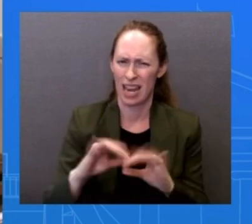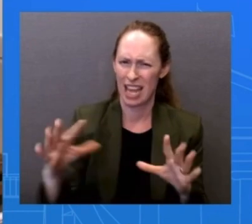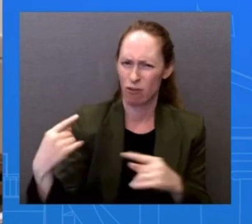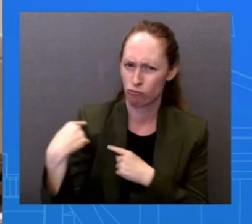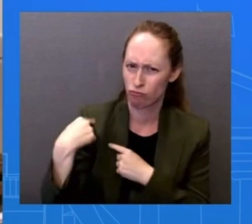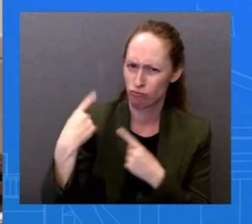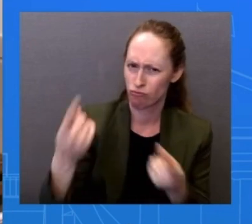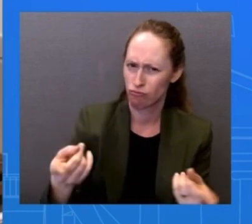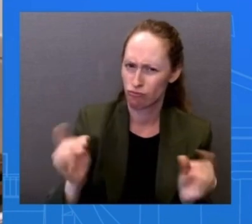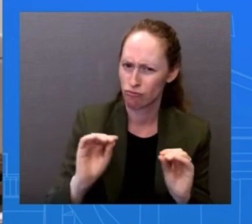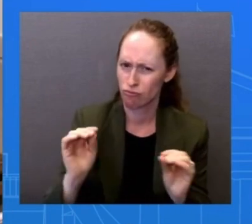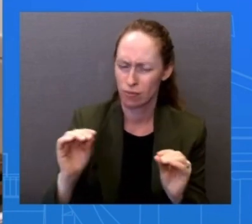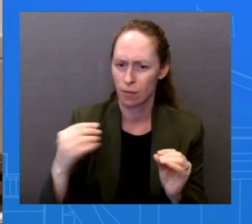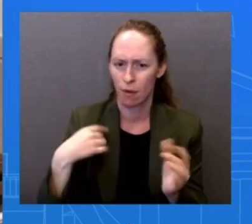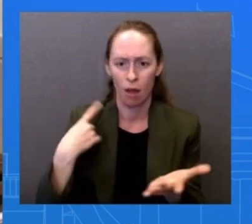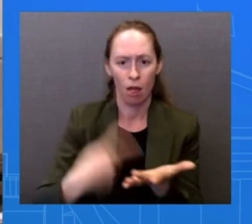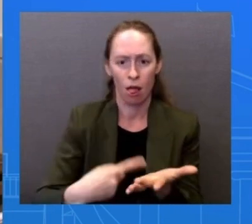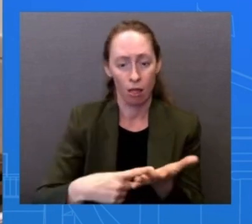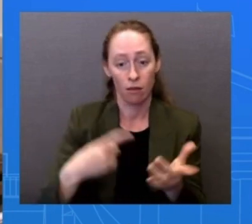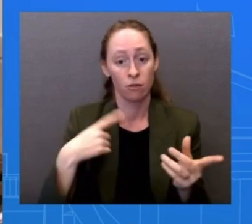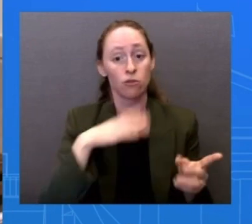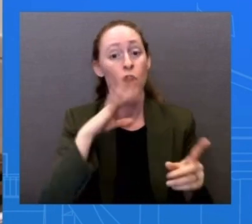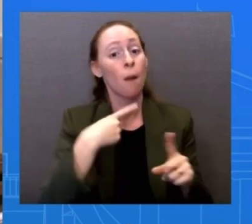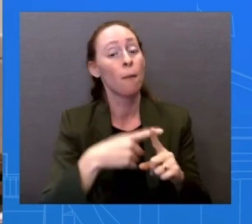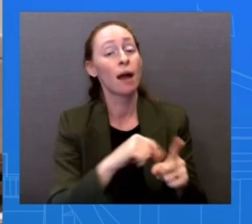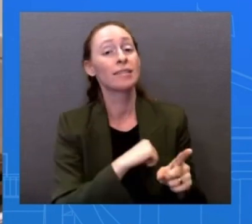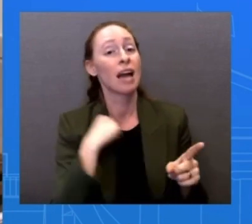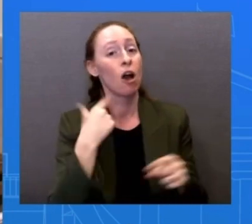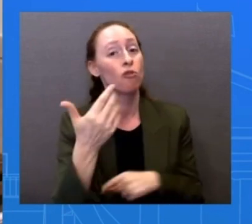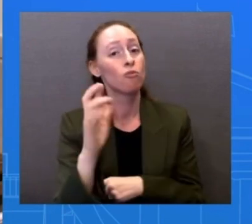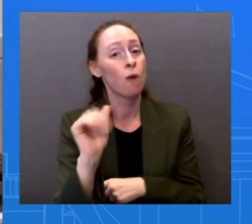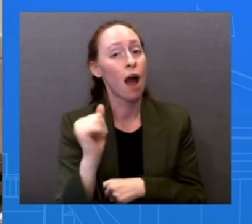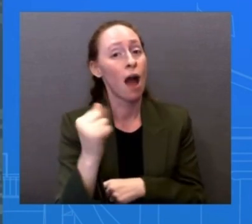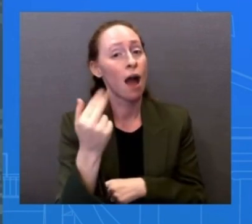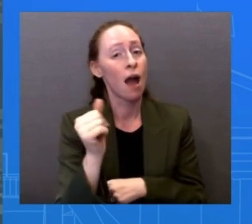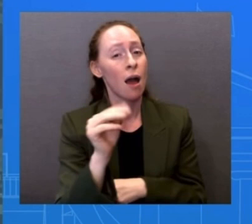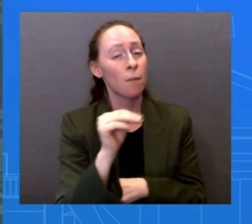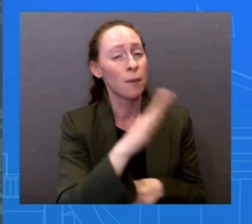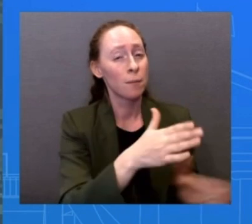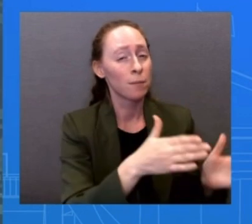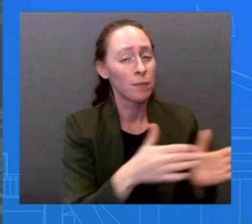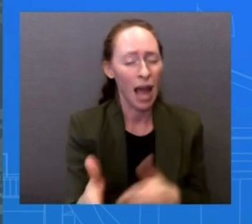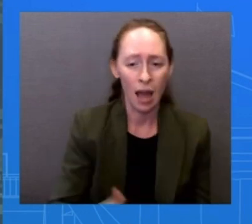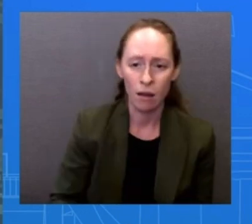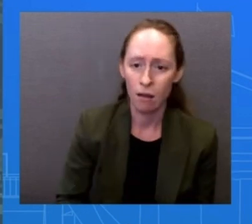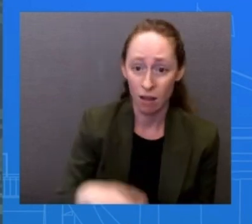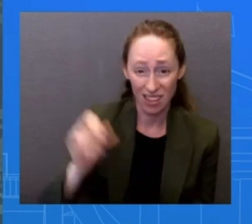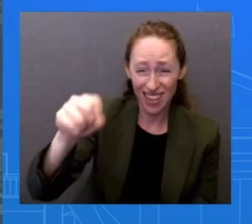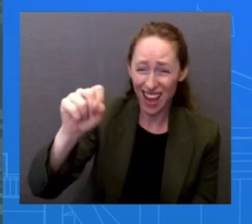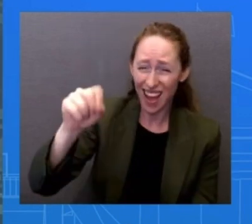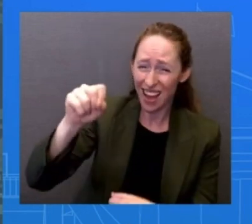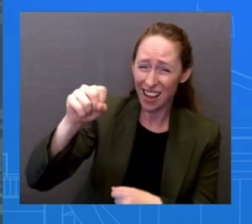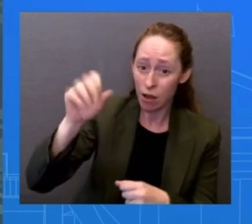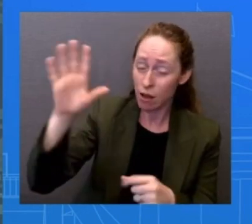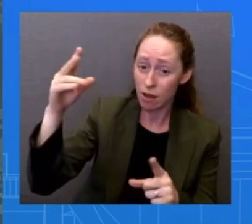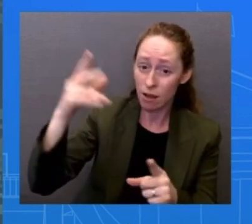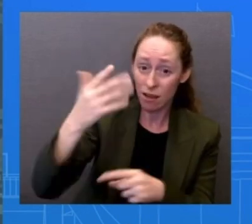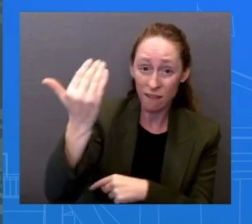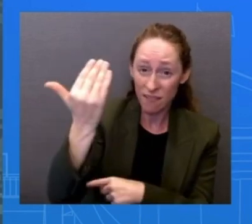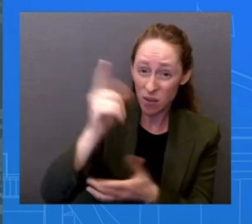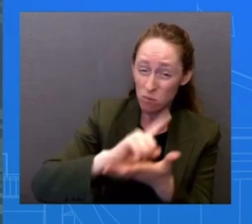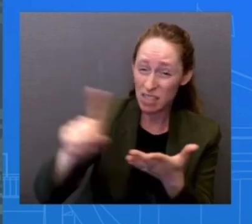position on his plan is clear. 15 weeks is unacceptable. I was speaking directly to what Republicans are trying to do.